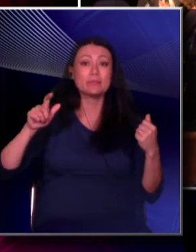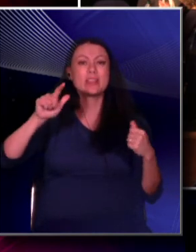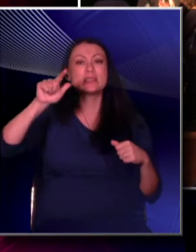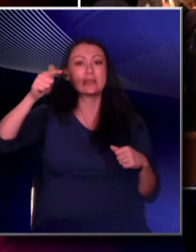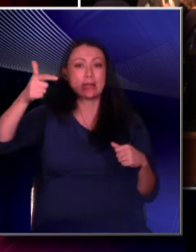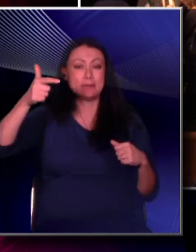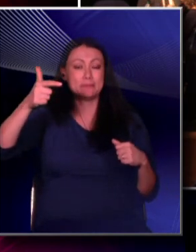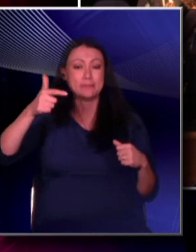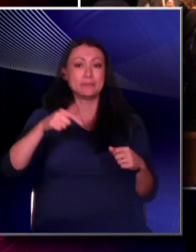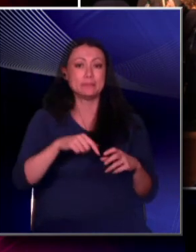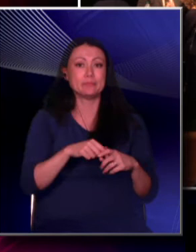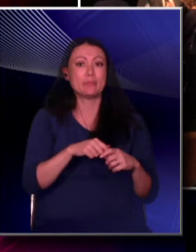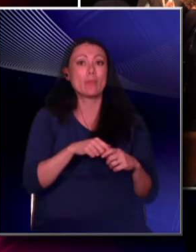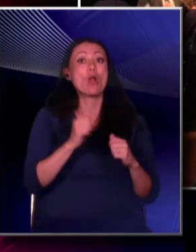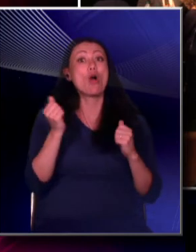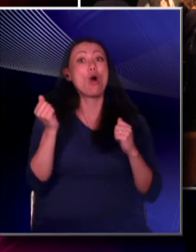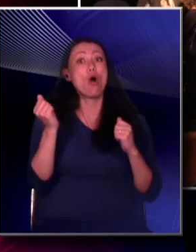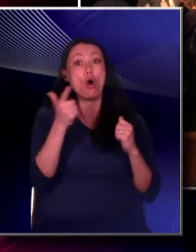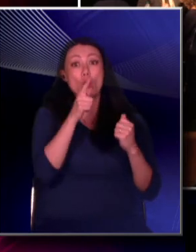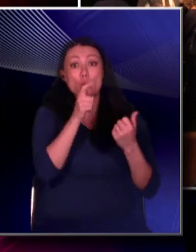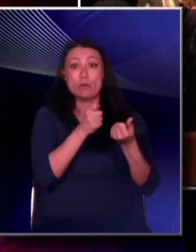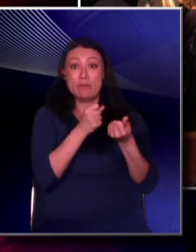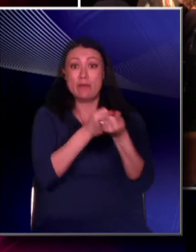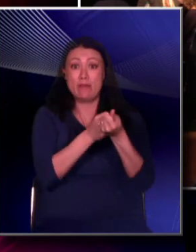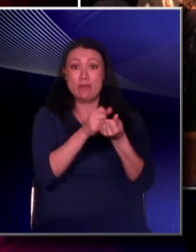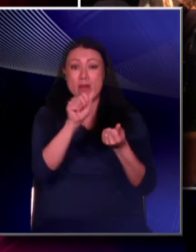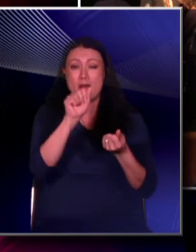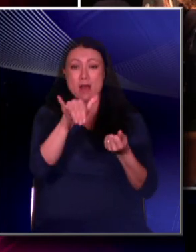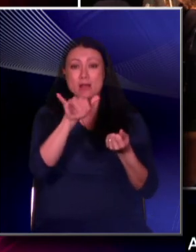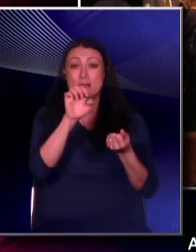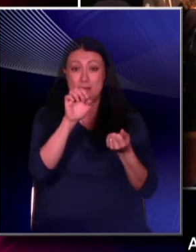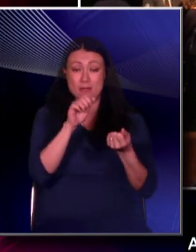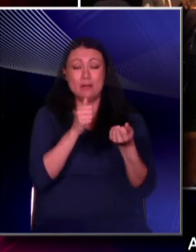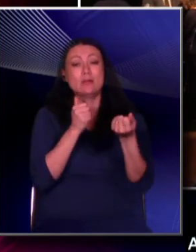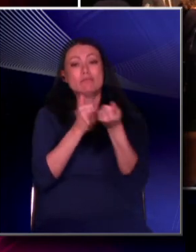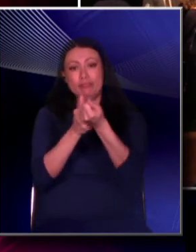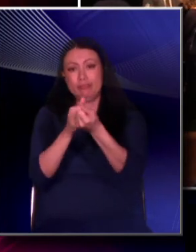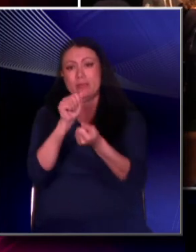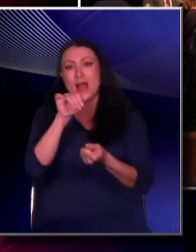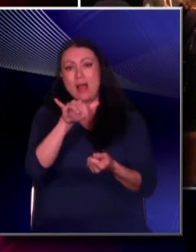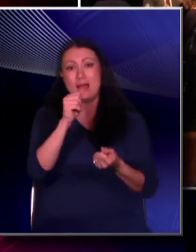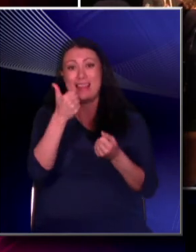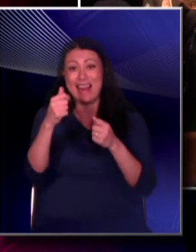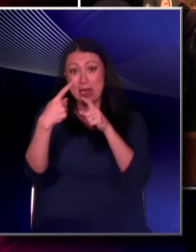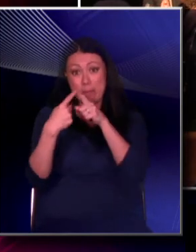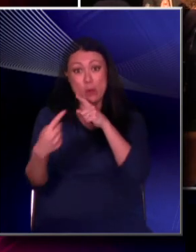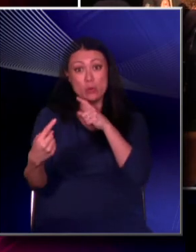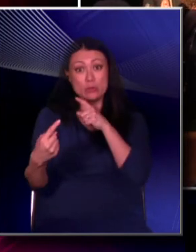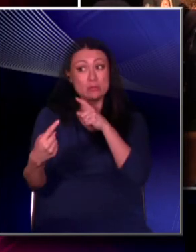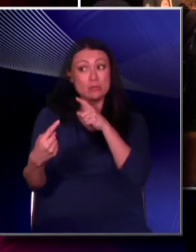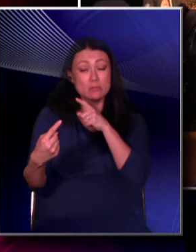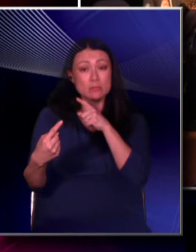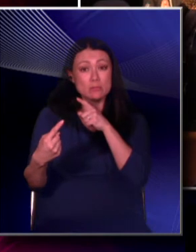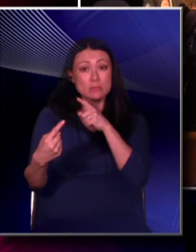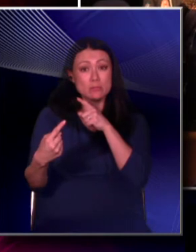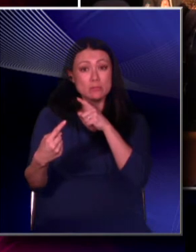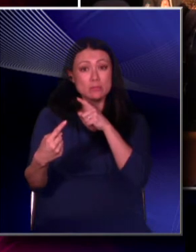Second. All those in favor say aye. Aye. Aye. Those opposed?